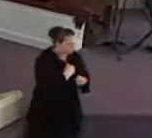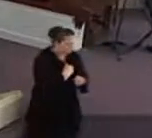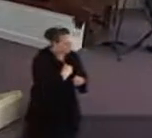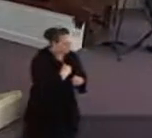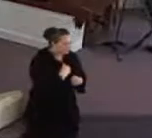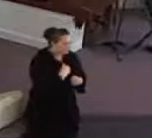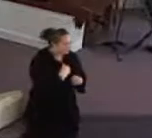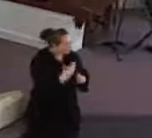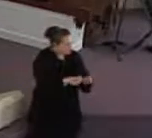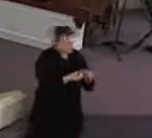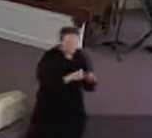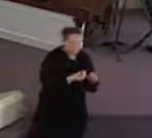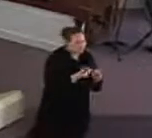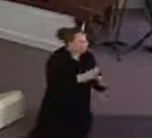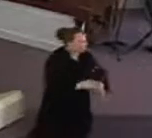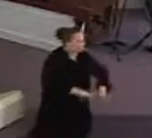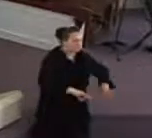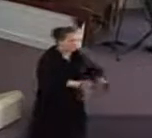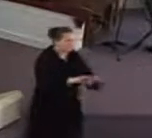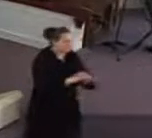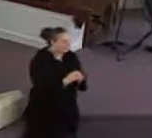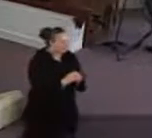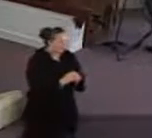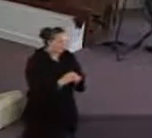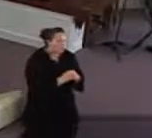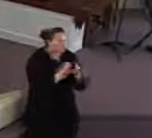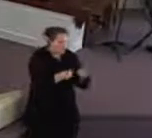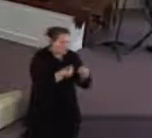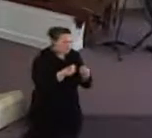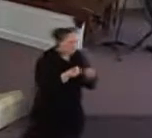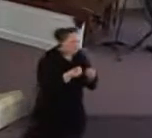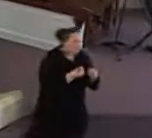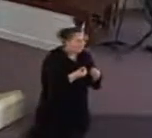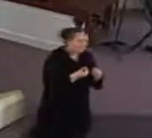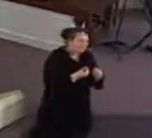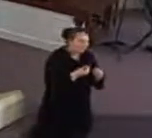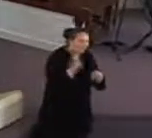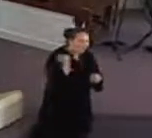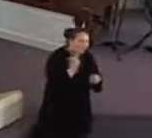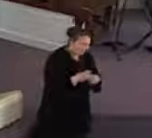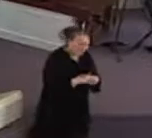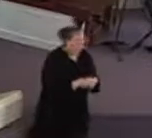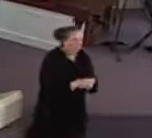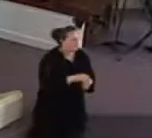You didn't give me what I deserve, but you gave me what I needed.